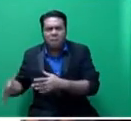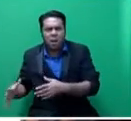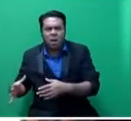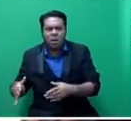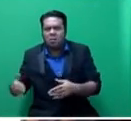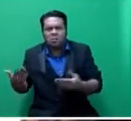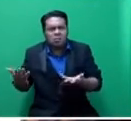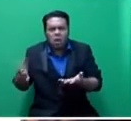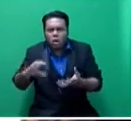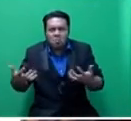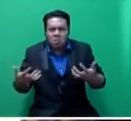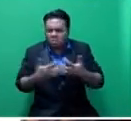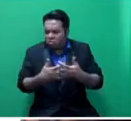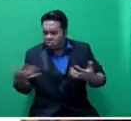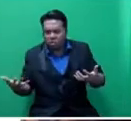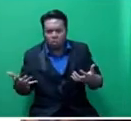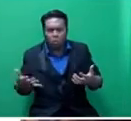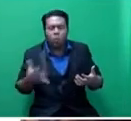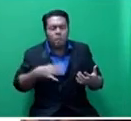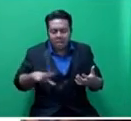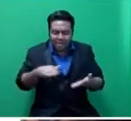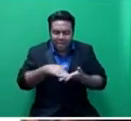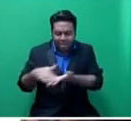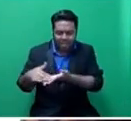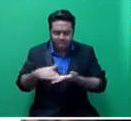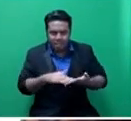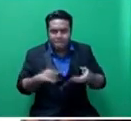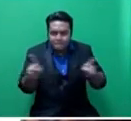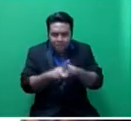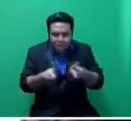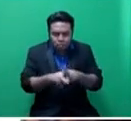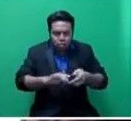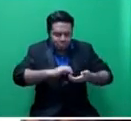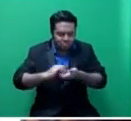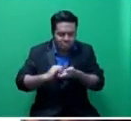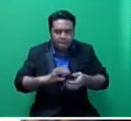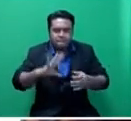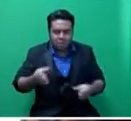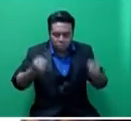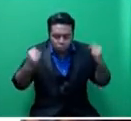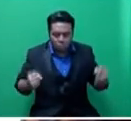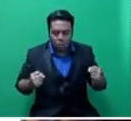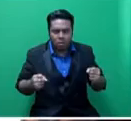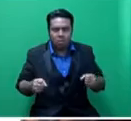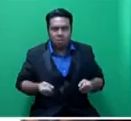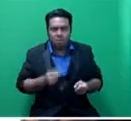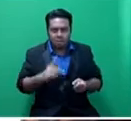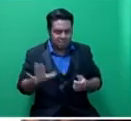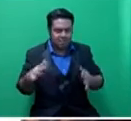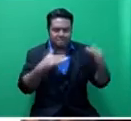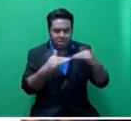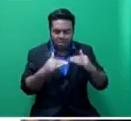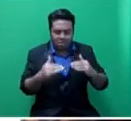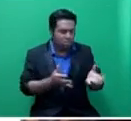production, we have to have this strong partnership, and we must also have commitment from